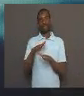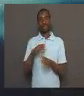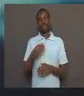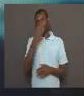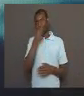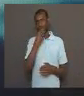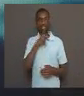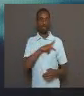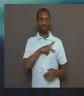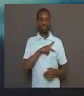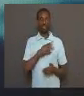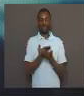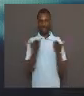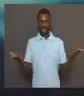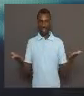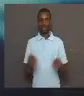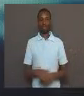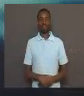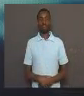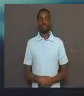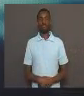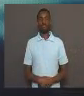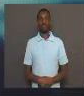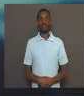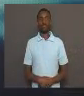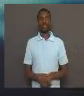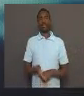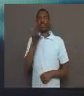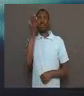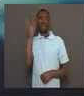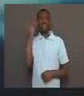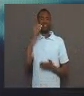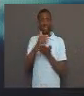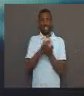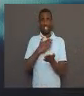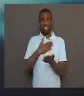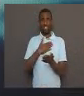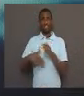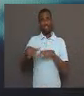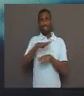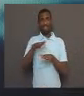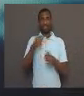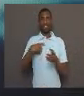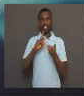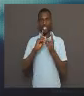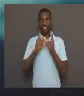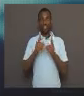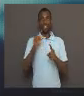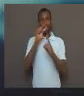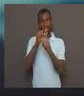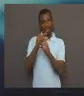thermal properties of matter. In our last lesson, we defined the